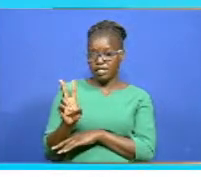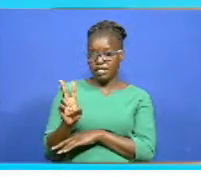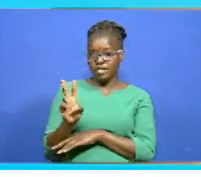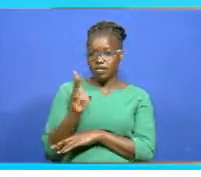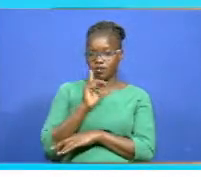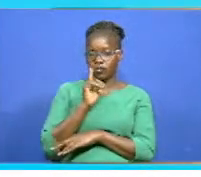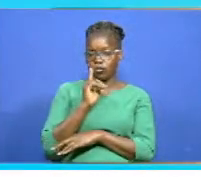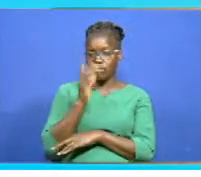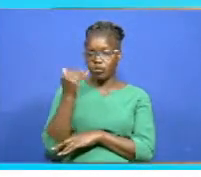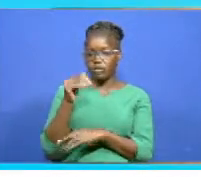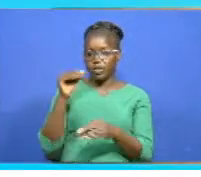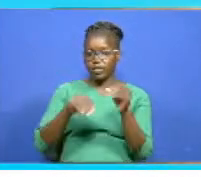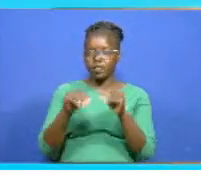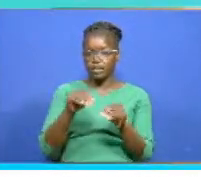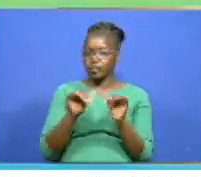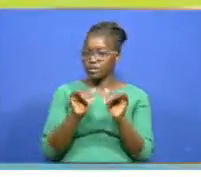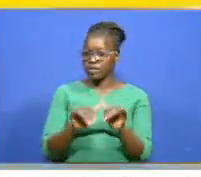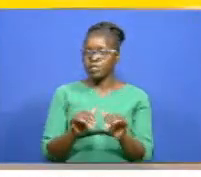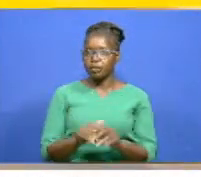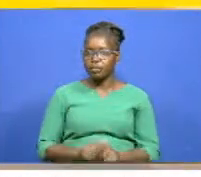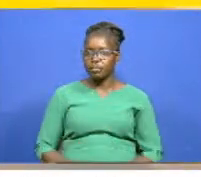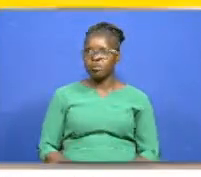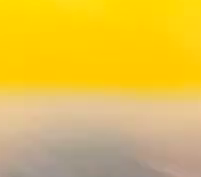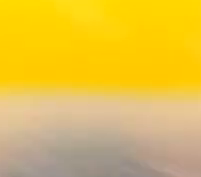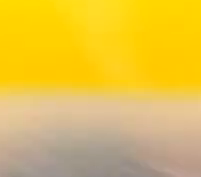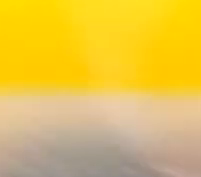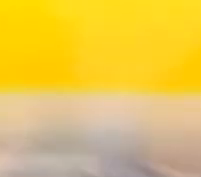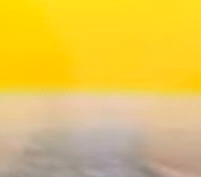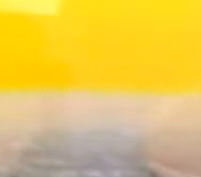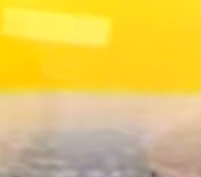tomorrow's by-elections.